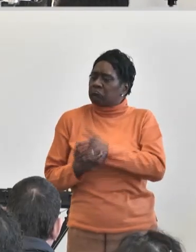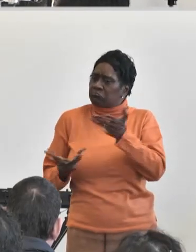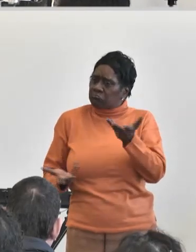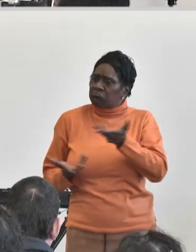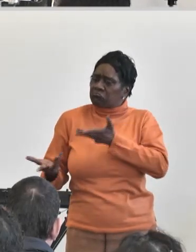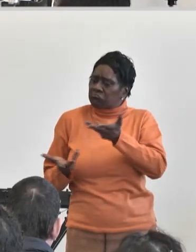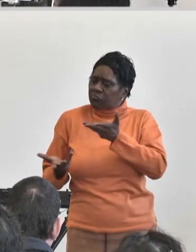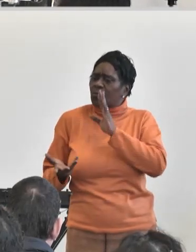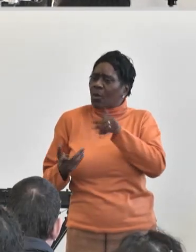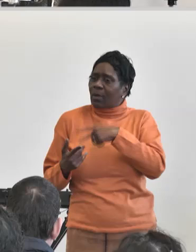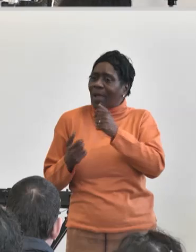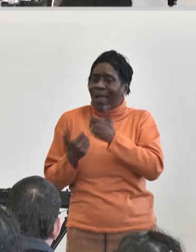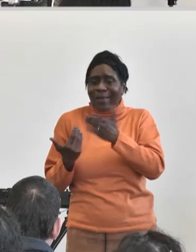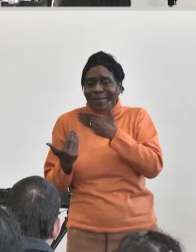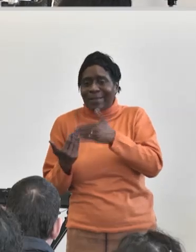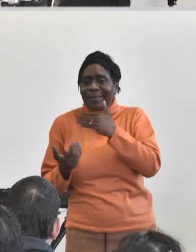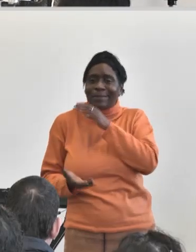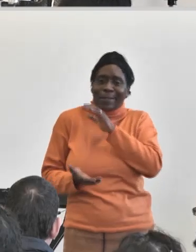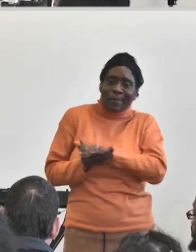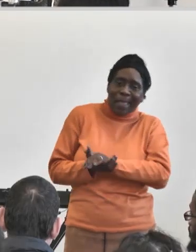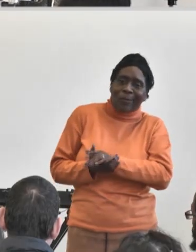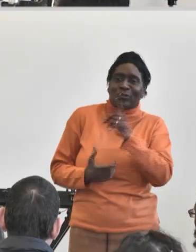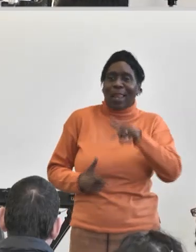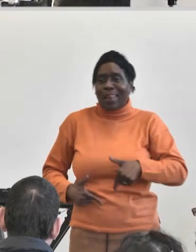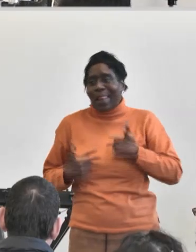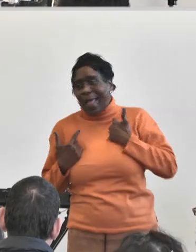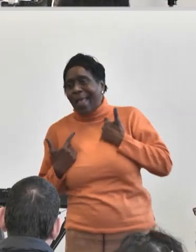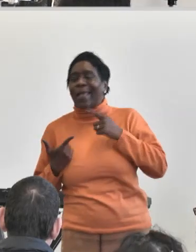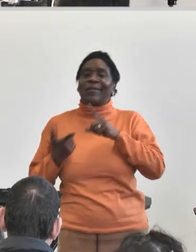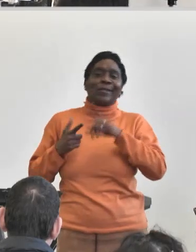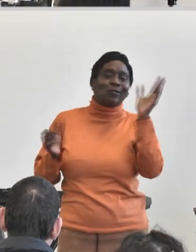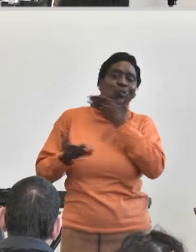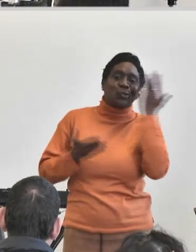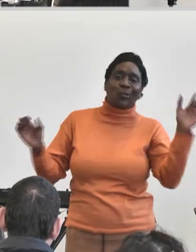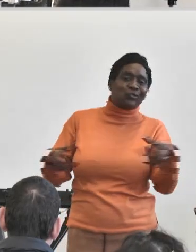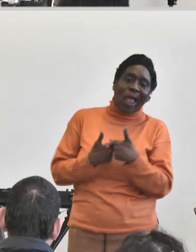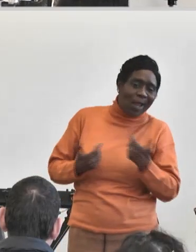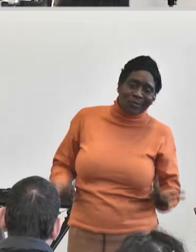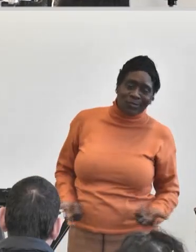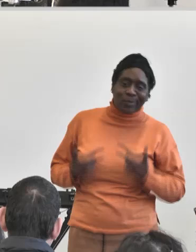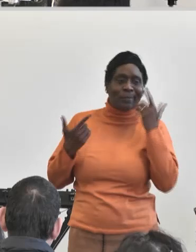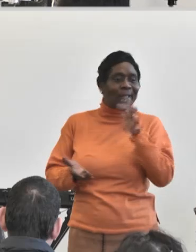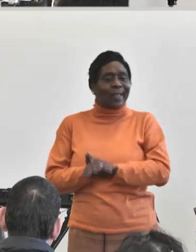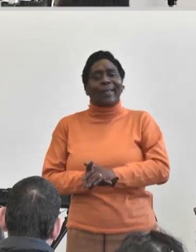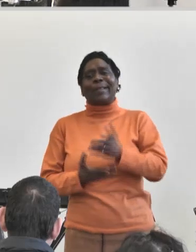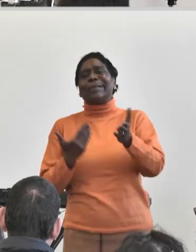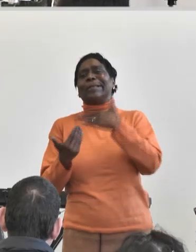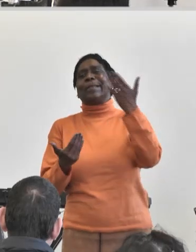Just talking about, you know, how easy marriage is. And it's no challenge and piece of